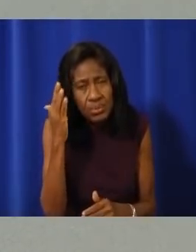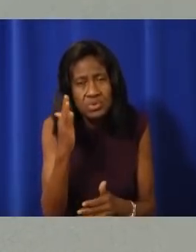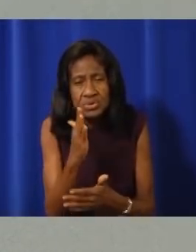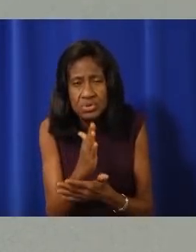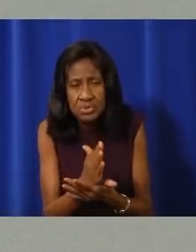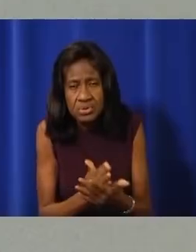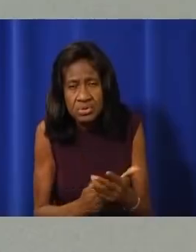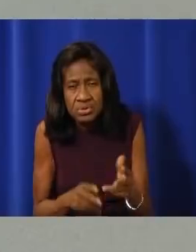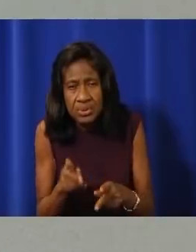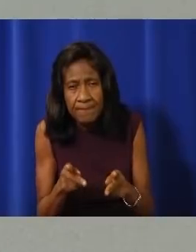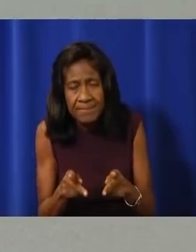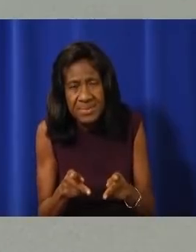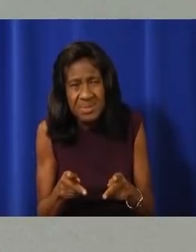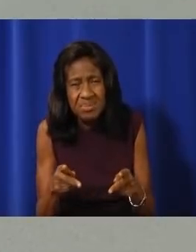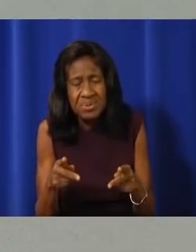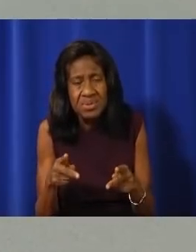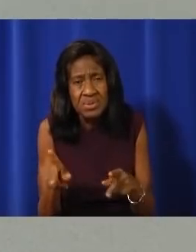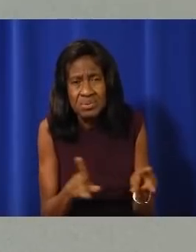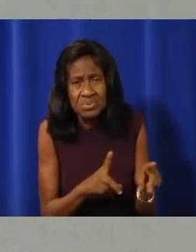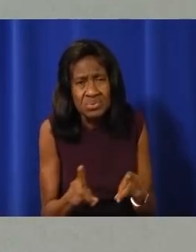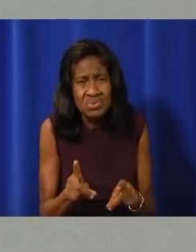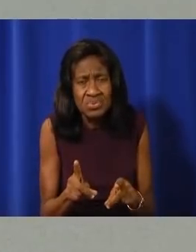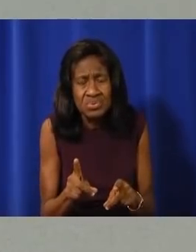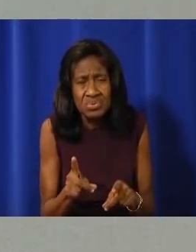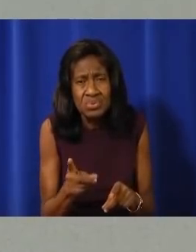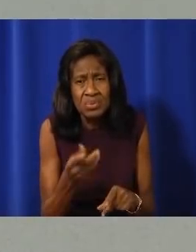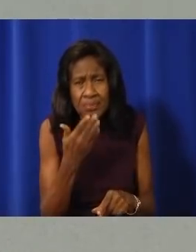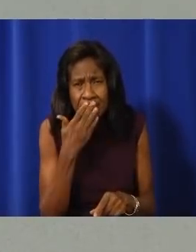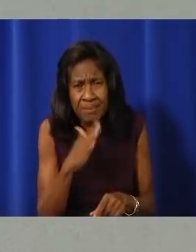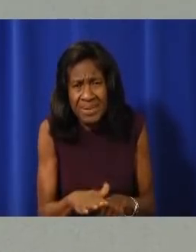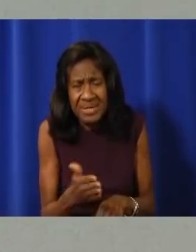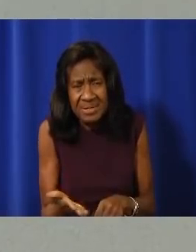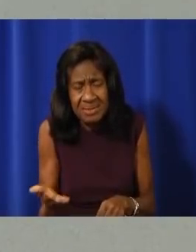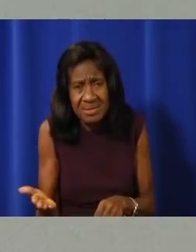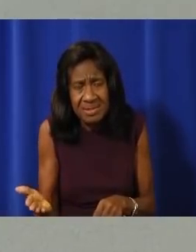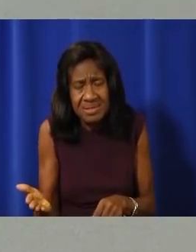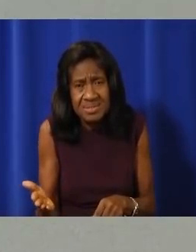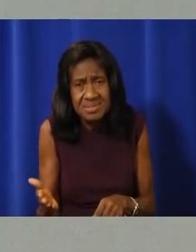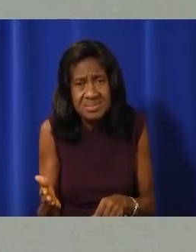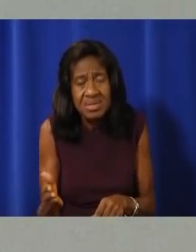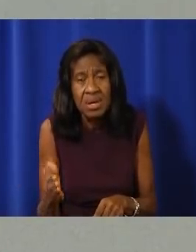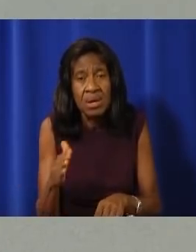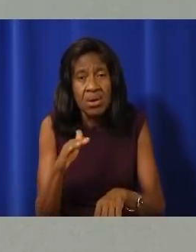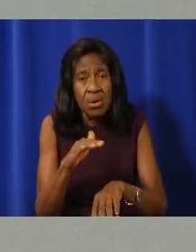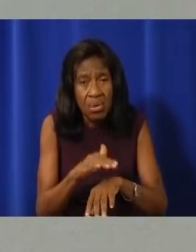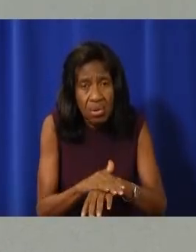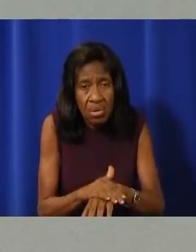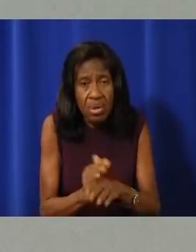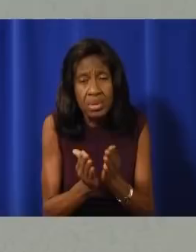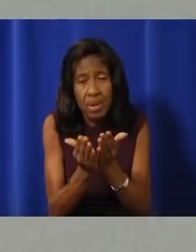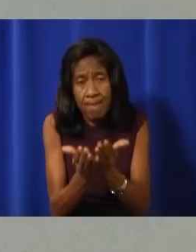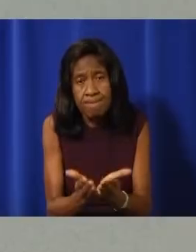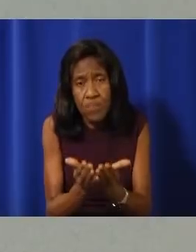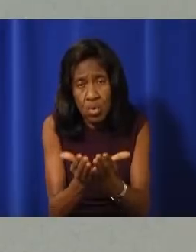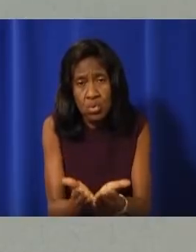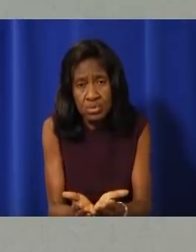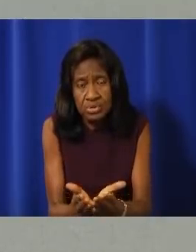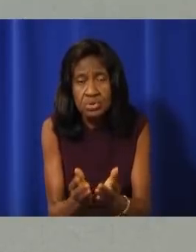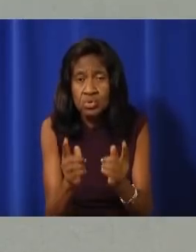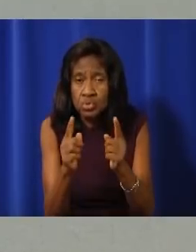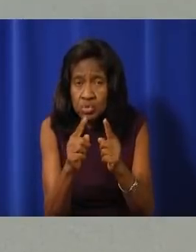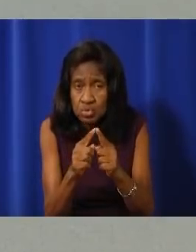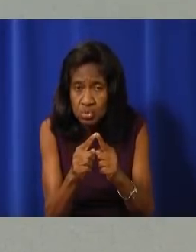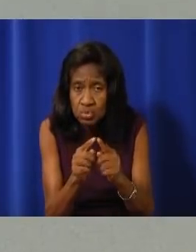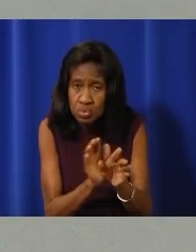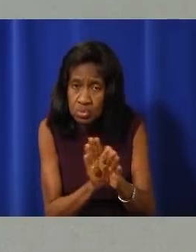involved in illegal activity arriving on our shores after undeclared boat trips to and from Jamaica. We do not know if that